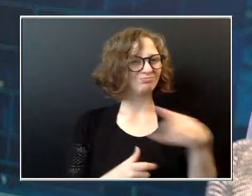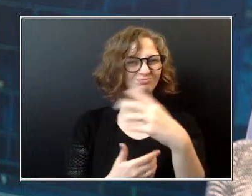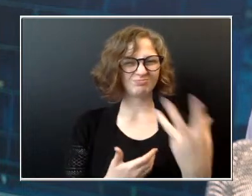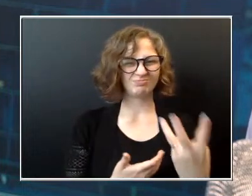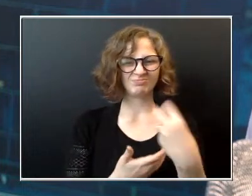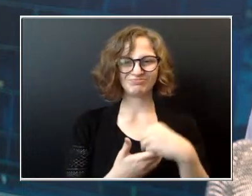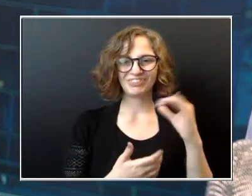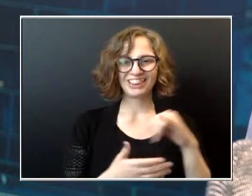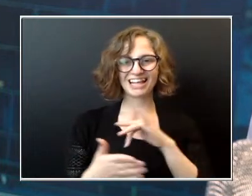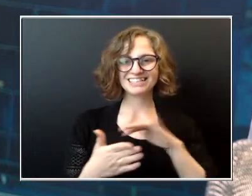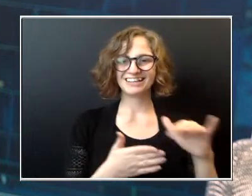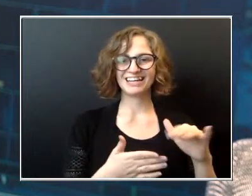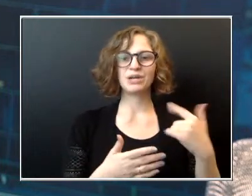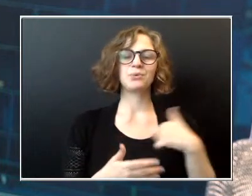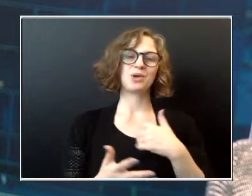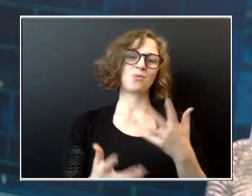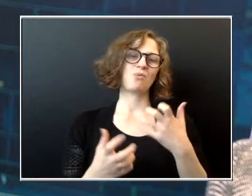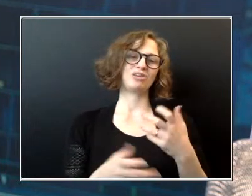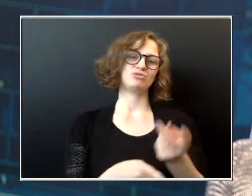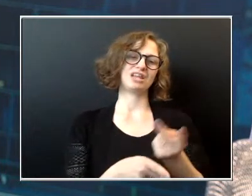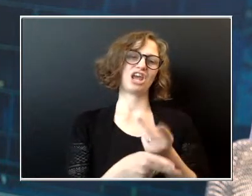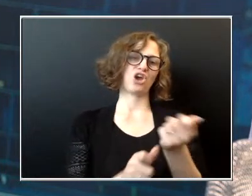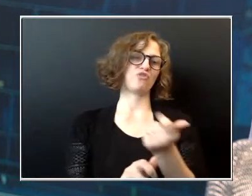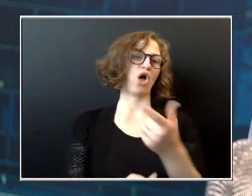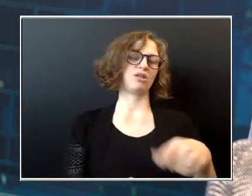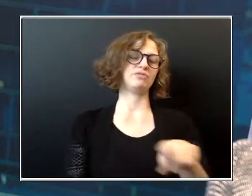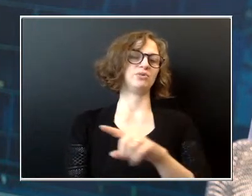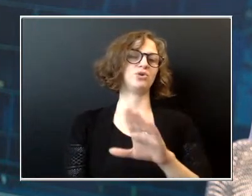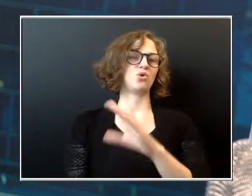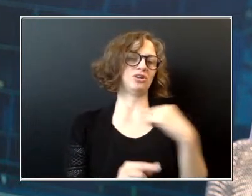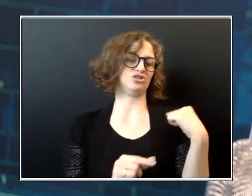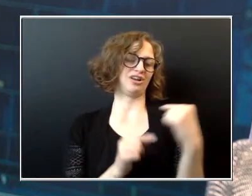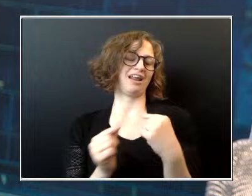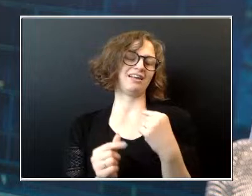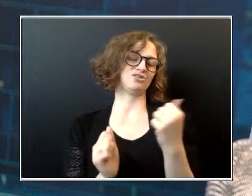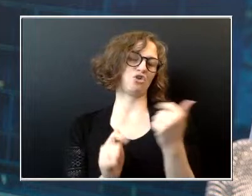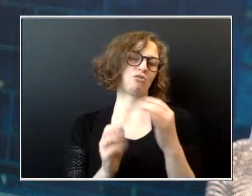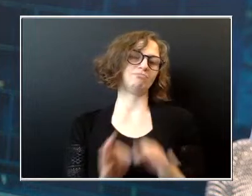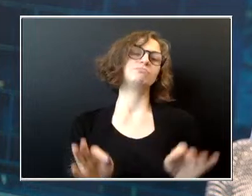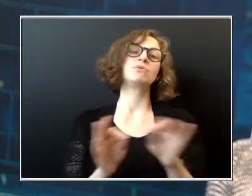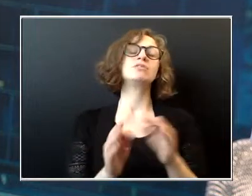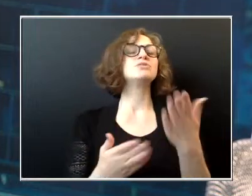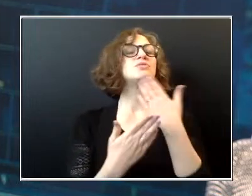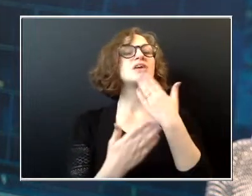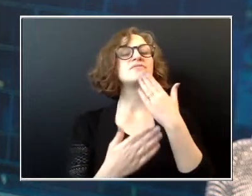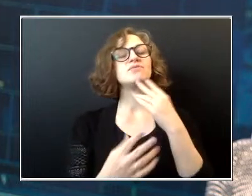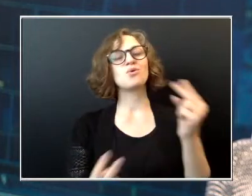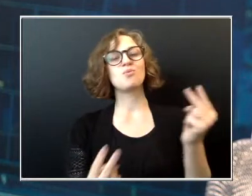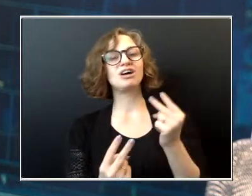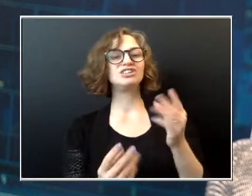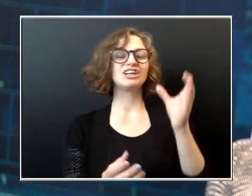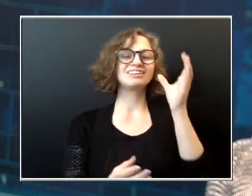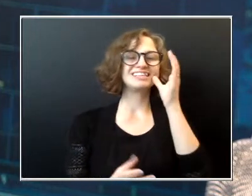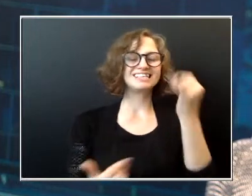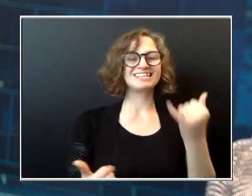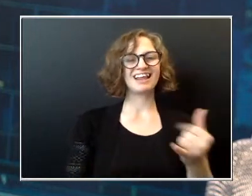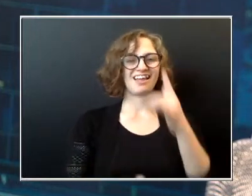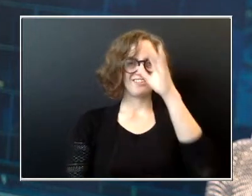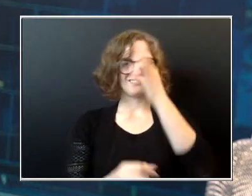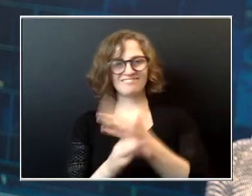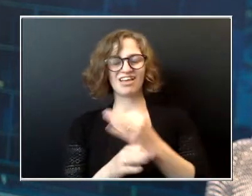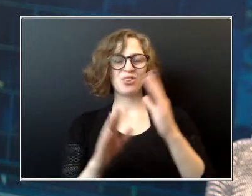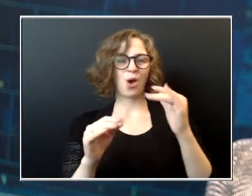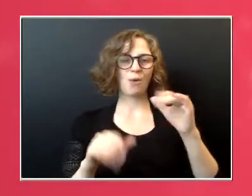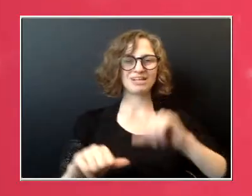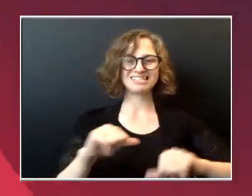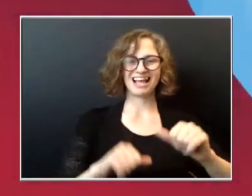want to take care of all of you, your genetics and all parts of you. So thanks for watching and listening today. Faith, Hope, and Science. You heard it here today. You hear it next week